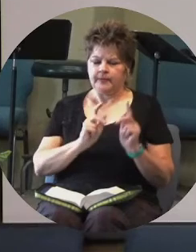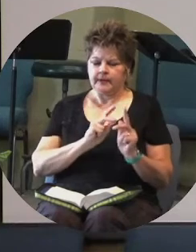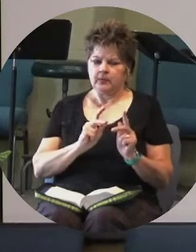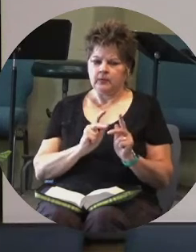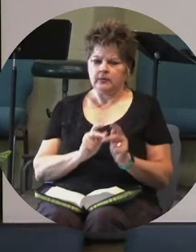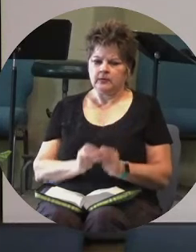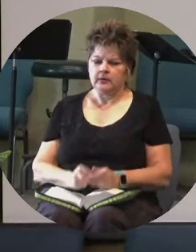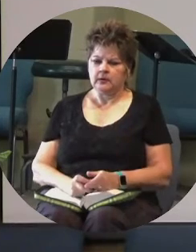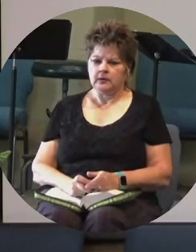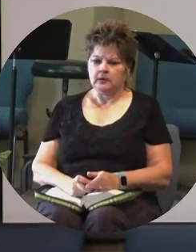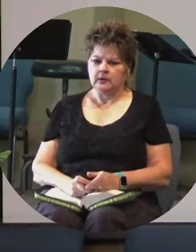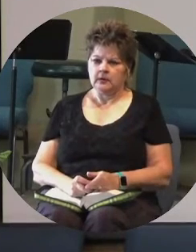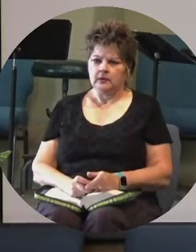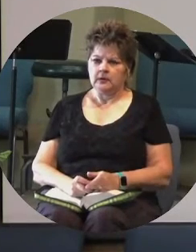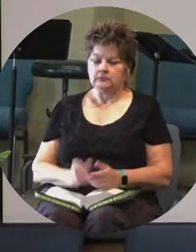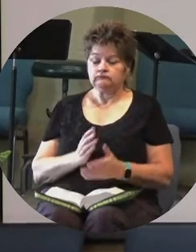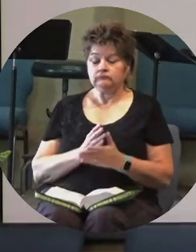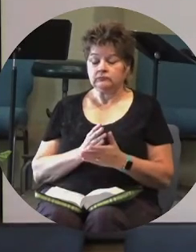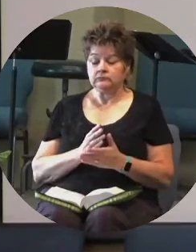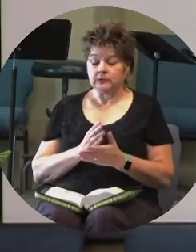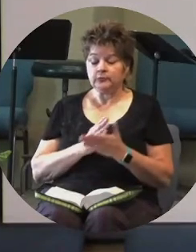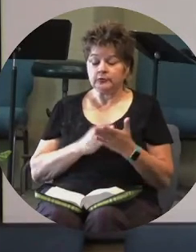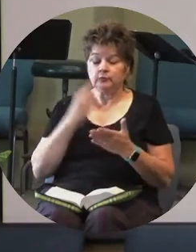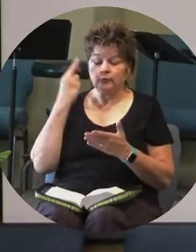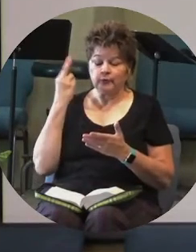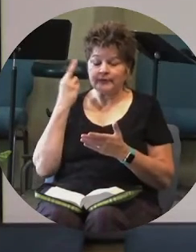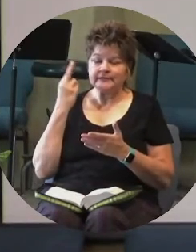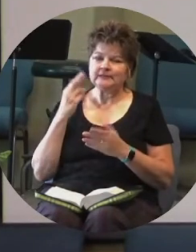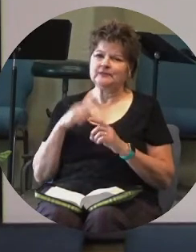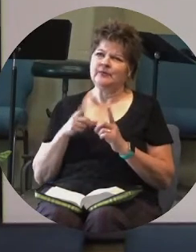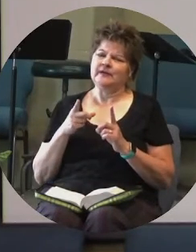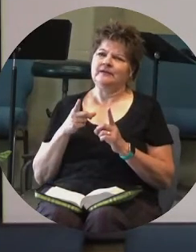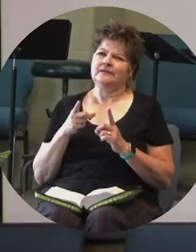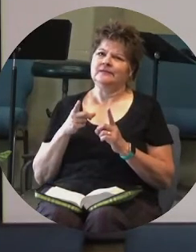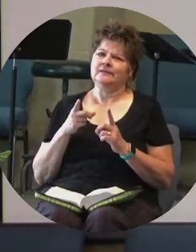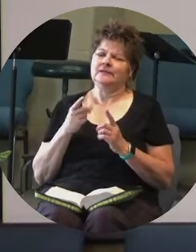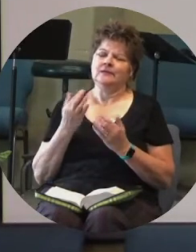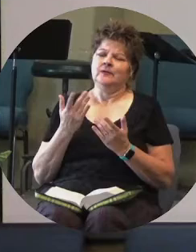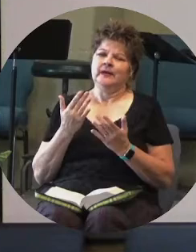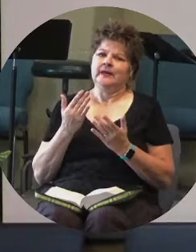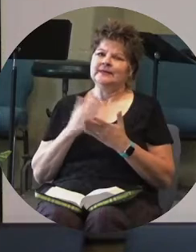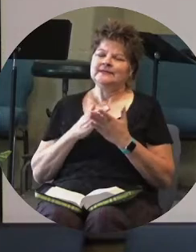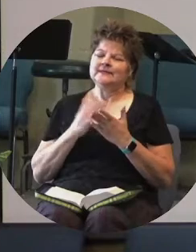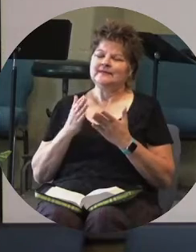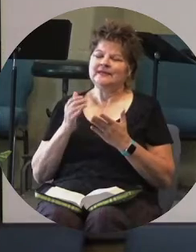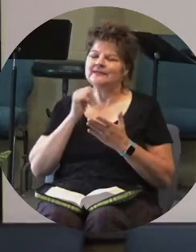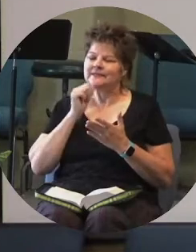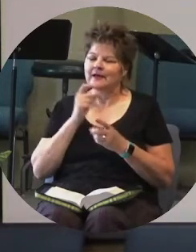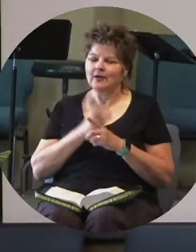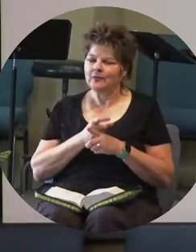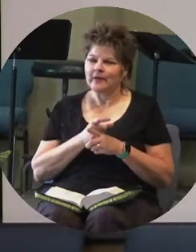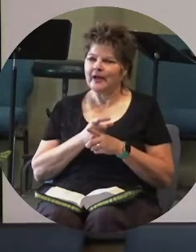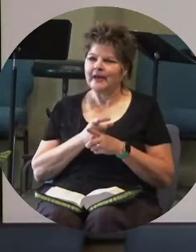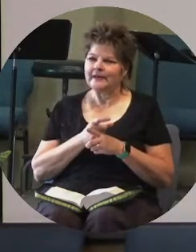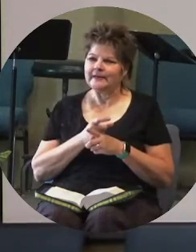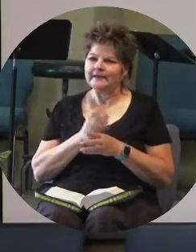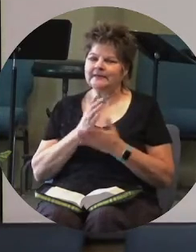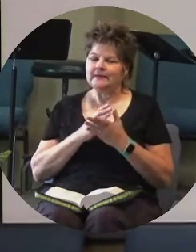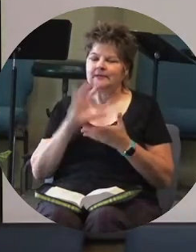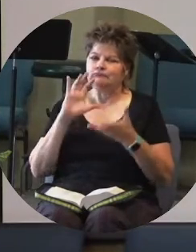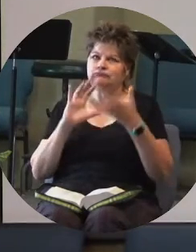there was certainly some reasons, but it's like, well, hold it. Something isn't right. Something's out of